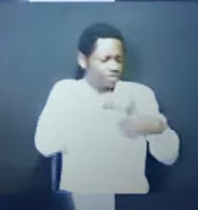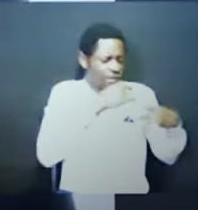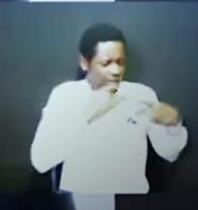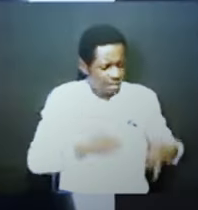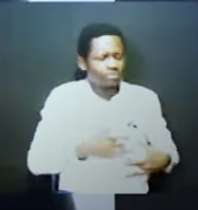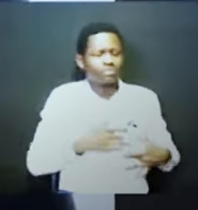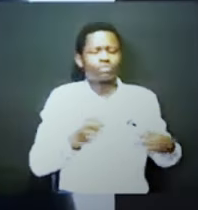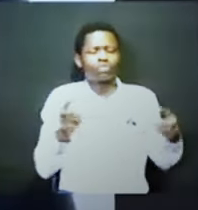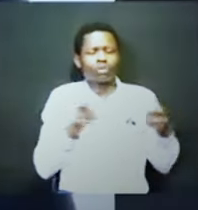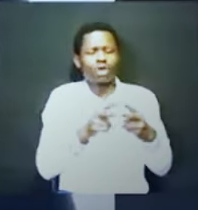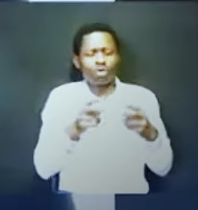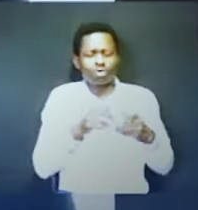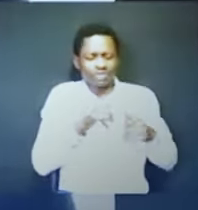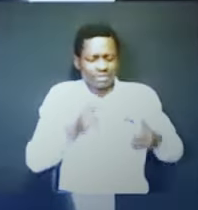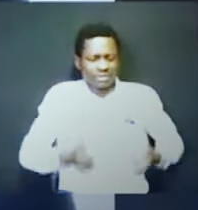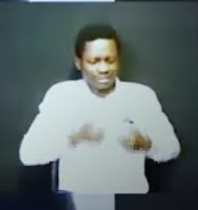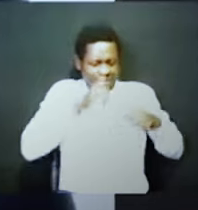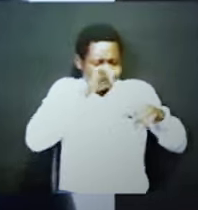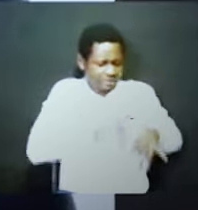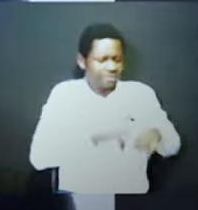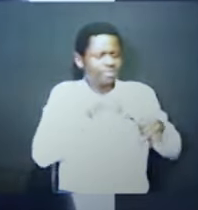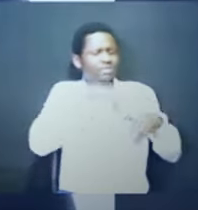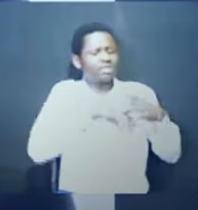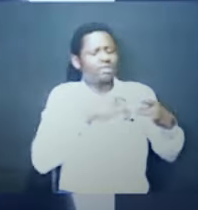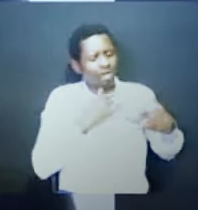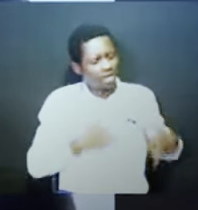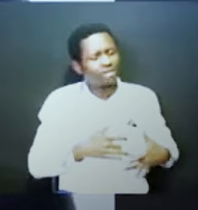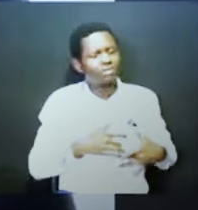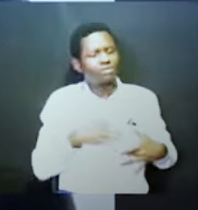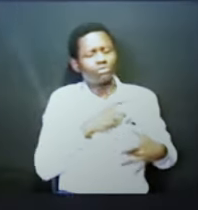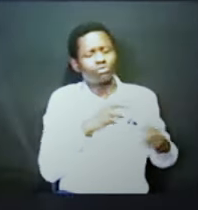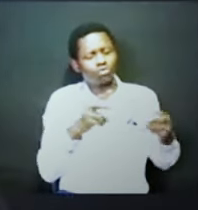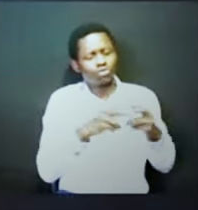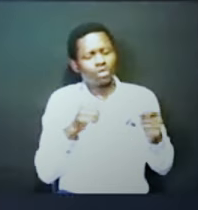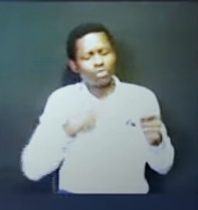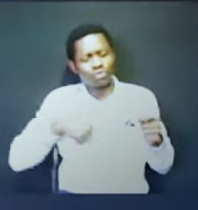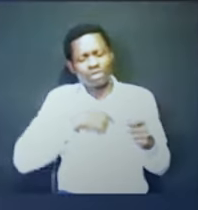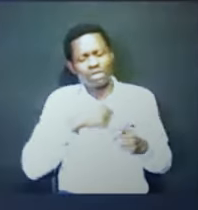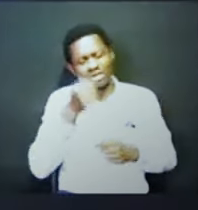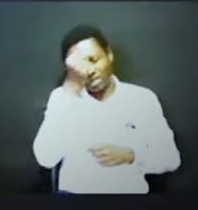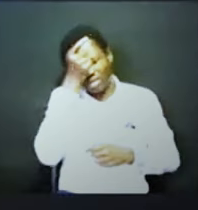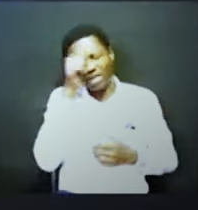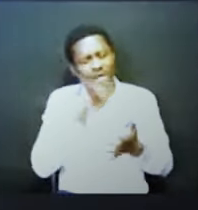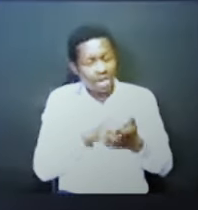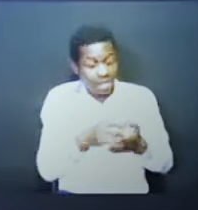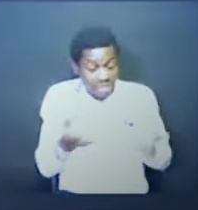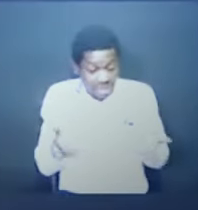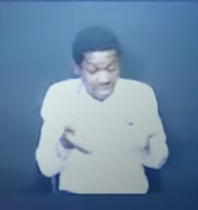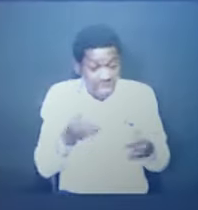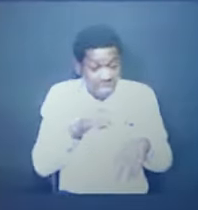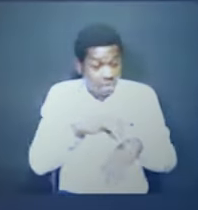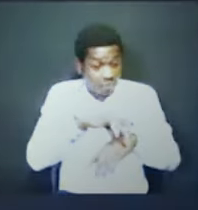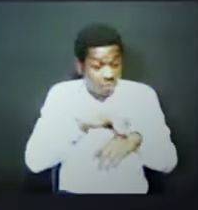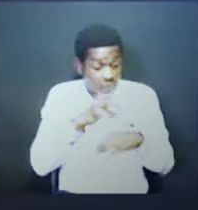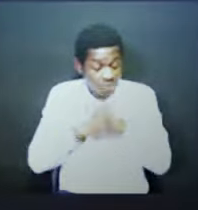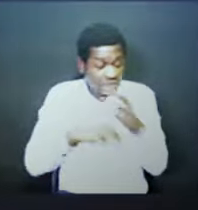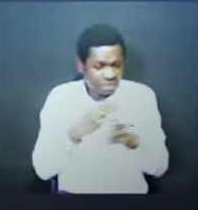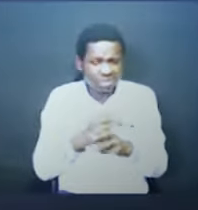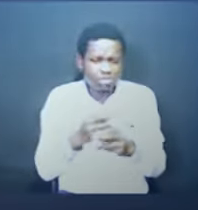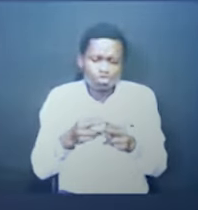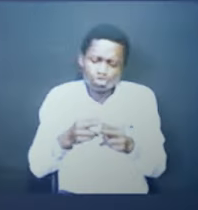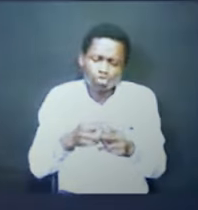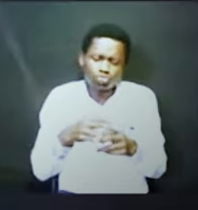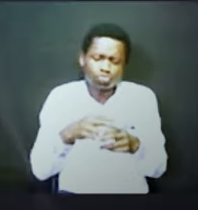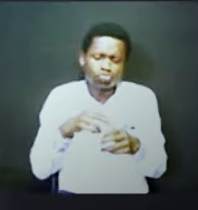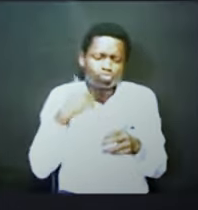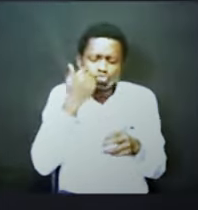will have our hearts. And understanding that this life we are just passing through.